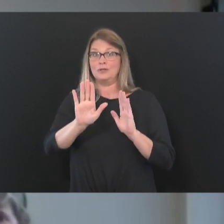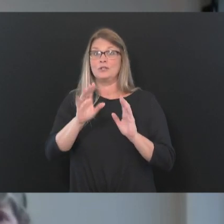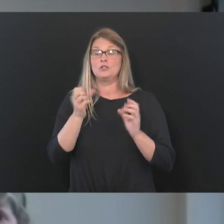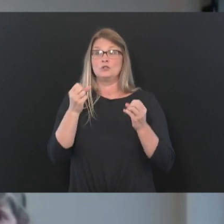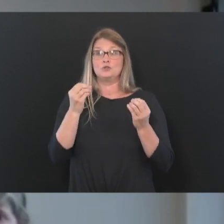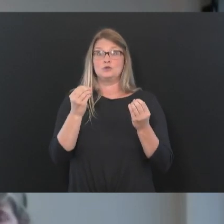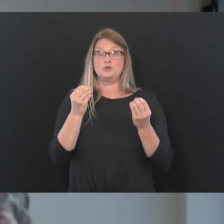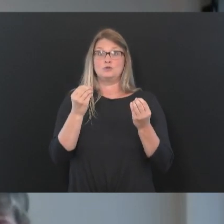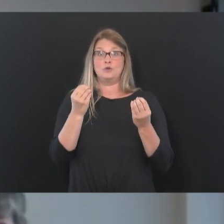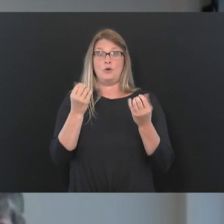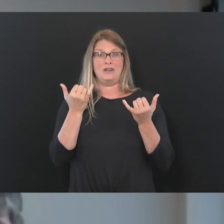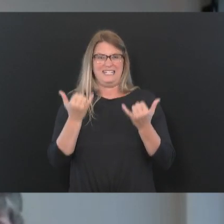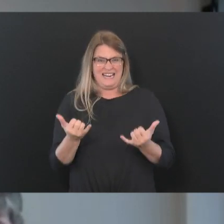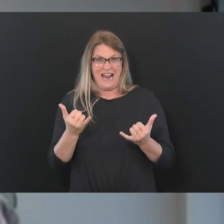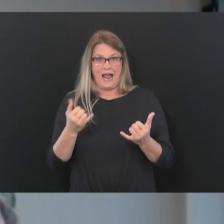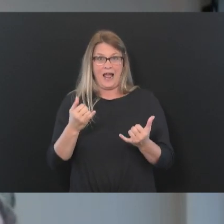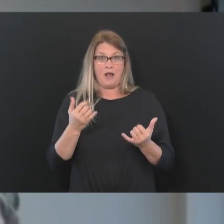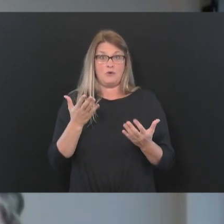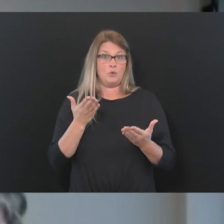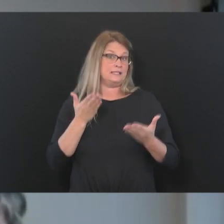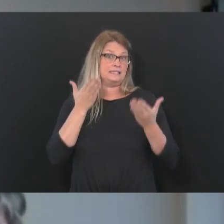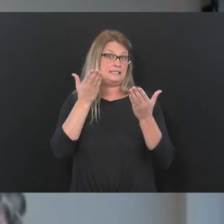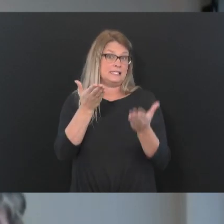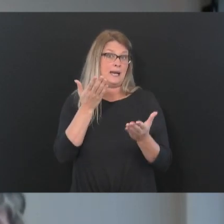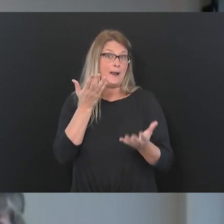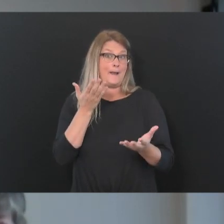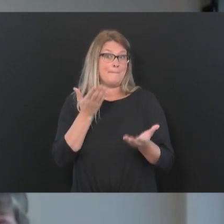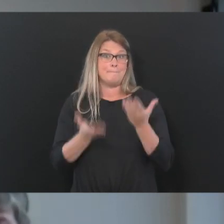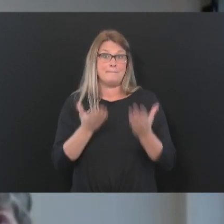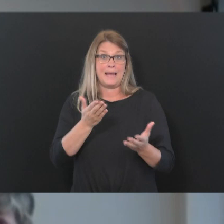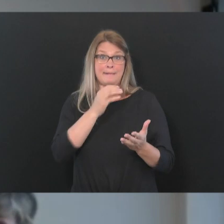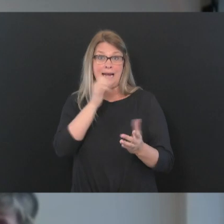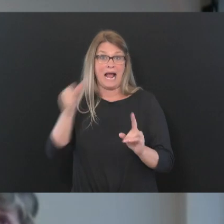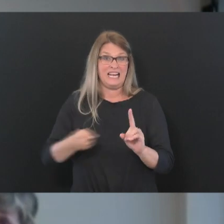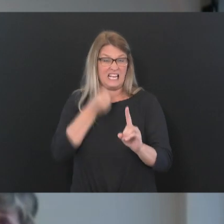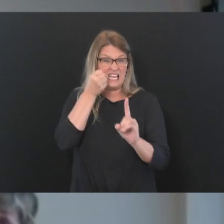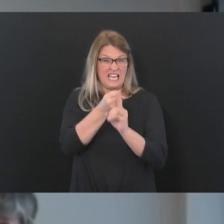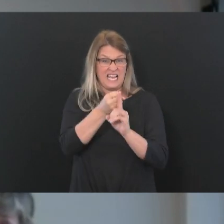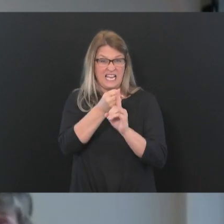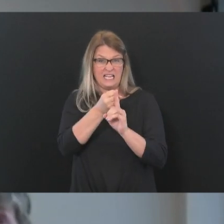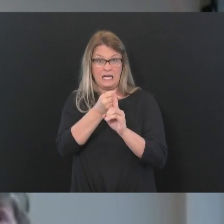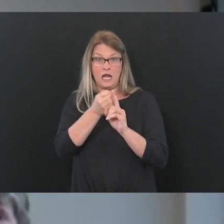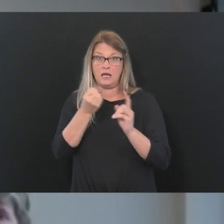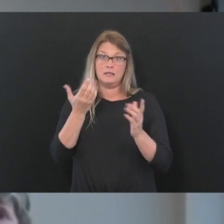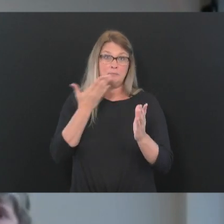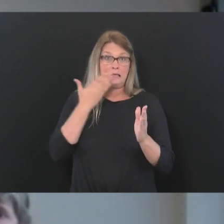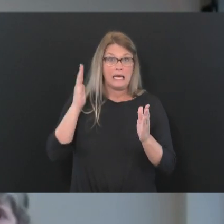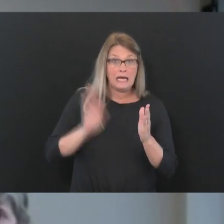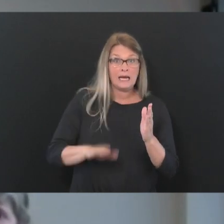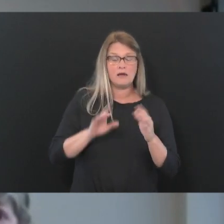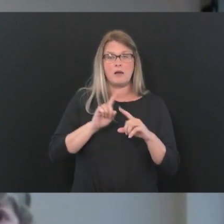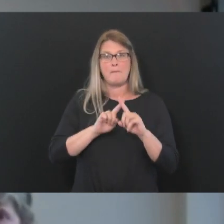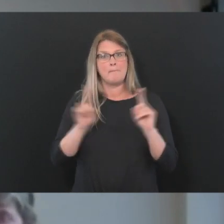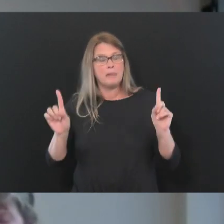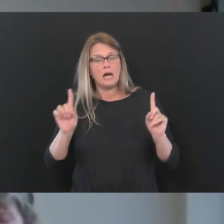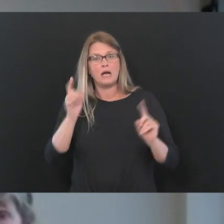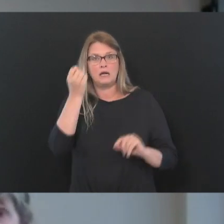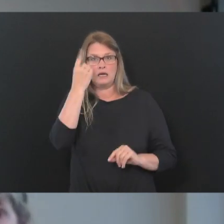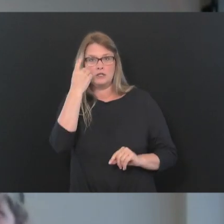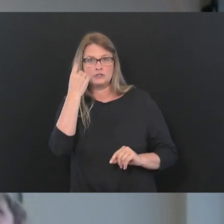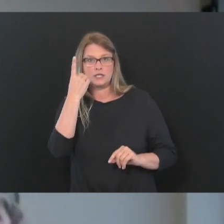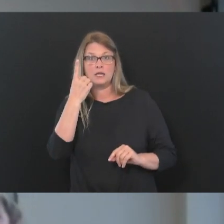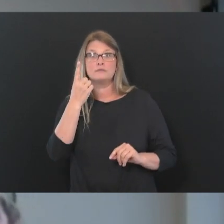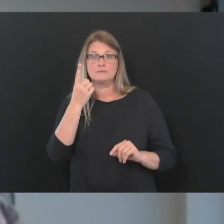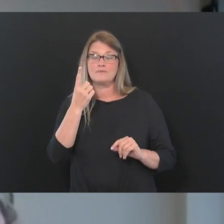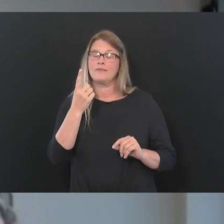now suggesting that it will not be quite as severe. That being said, it will get